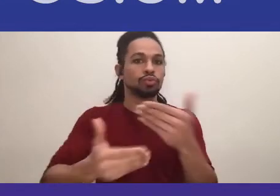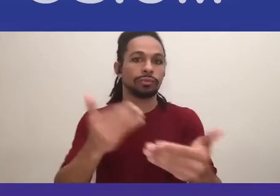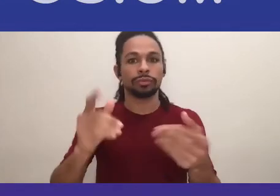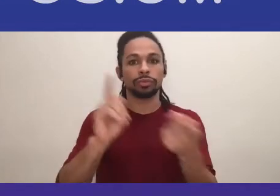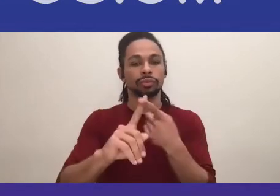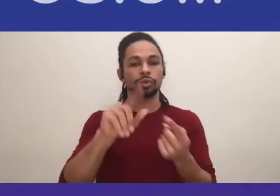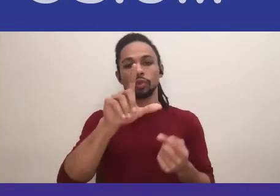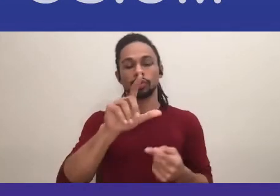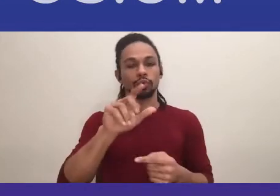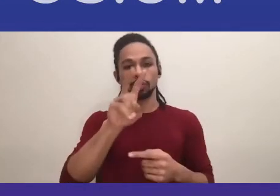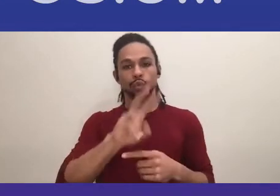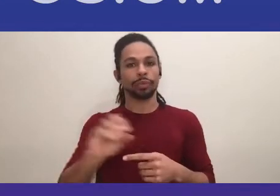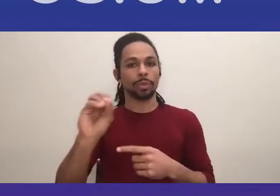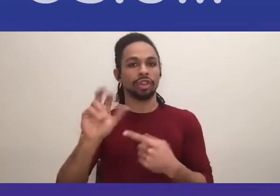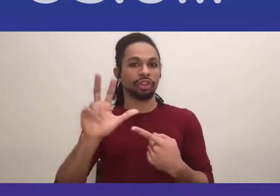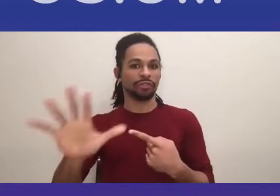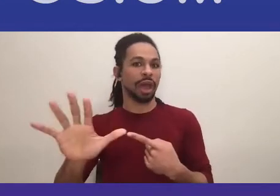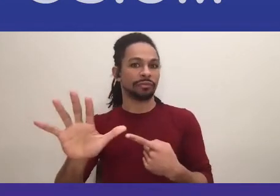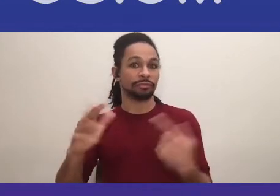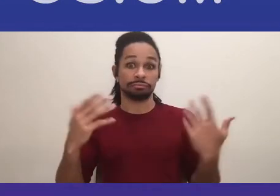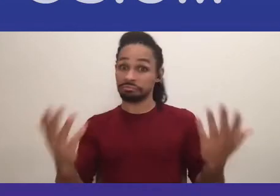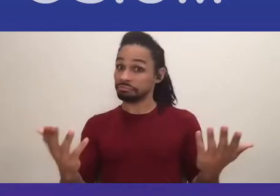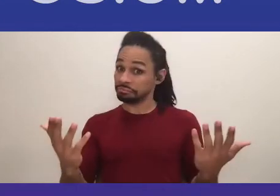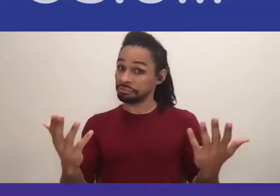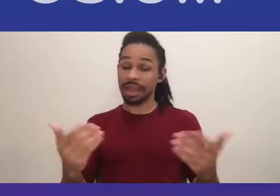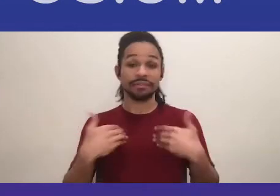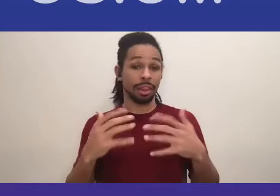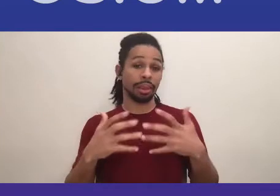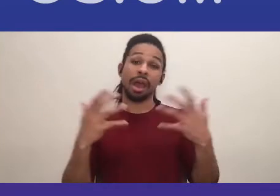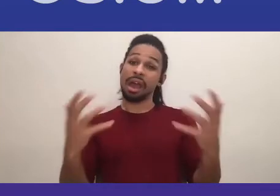right? There's a lot that is,